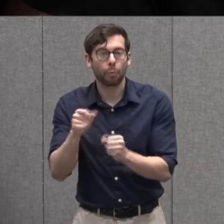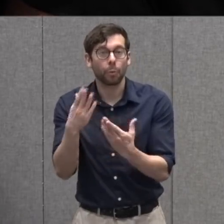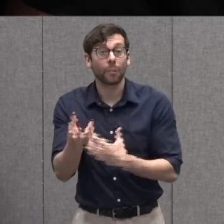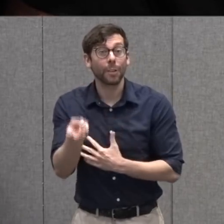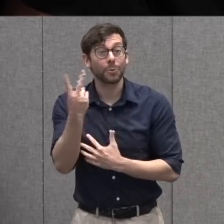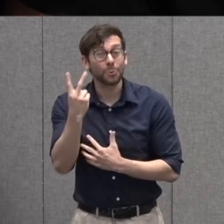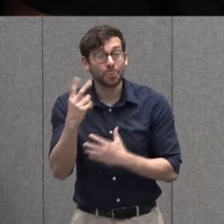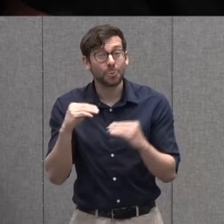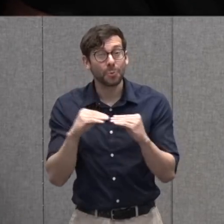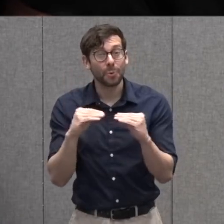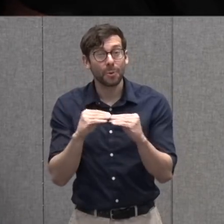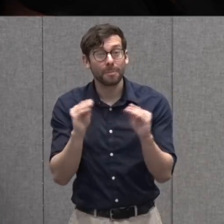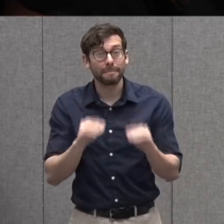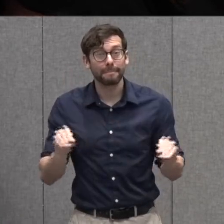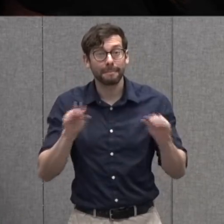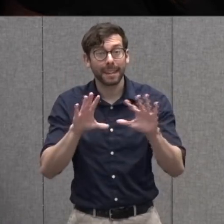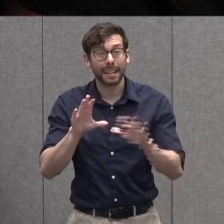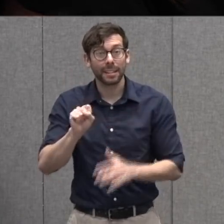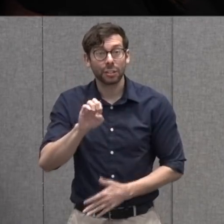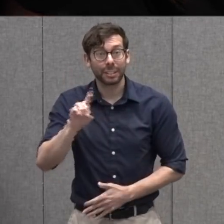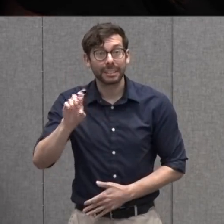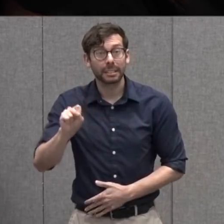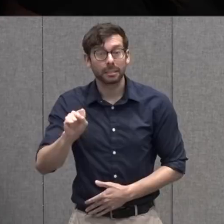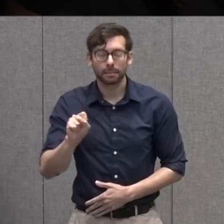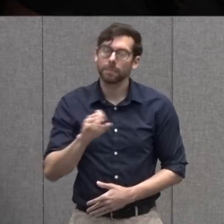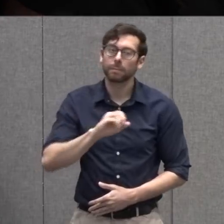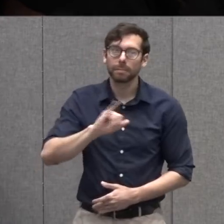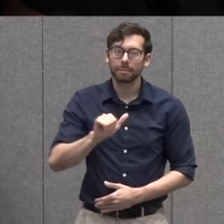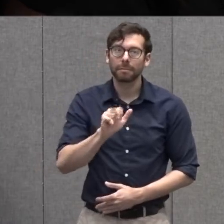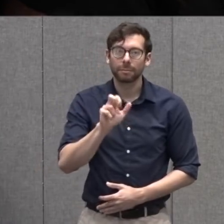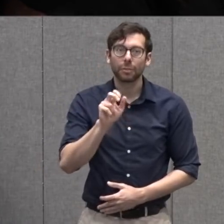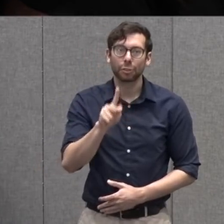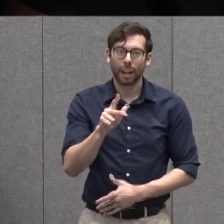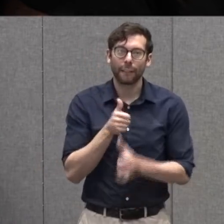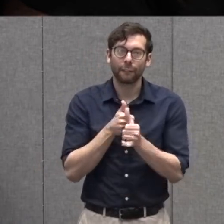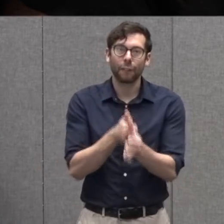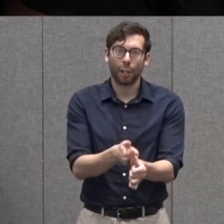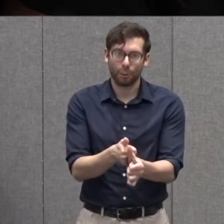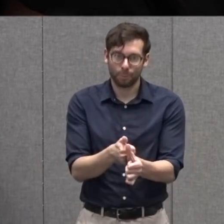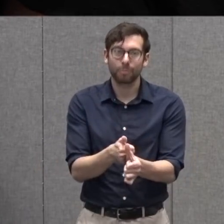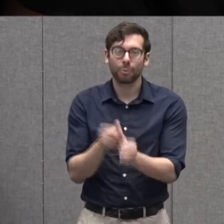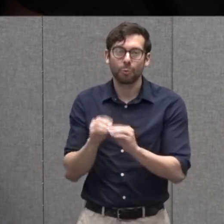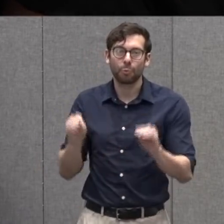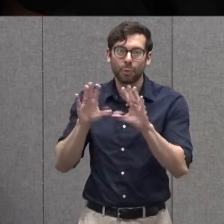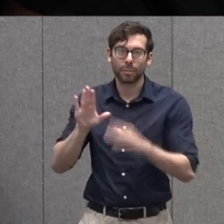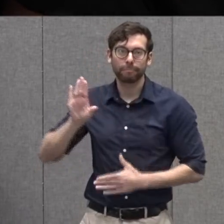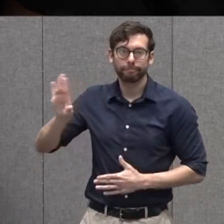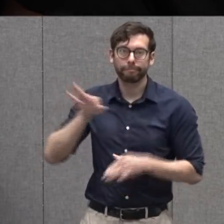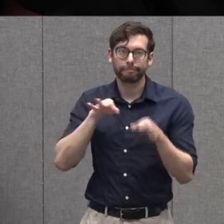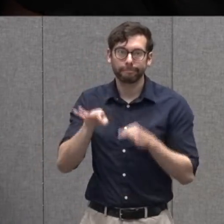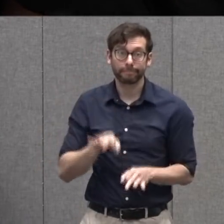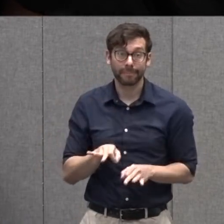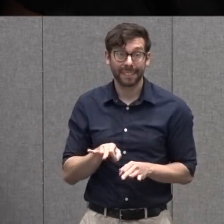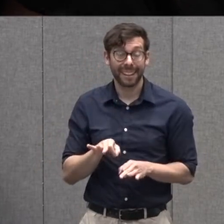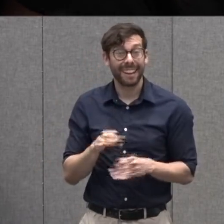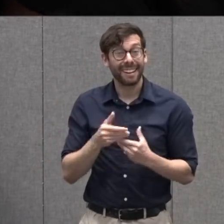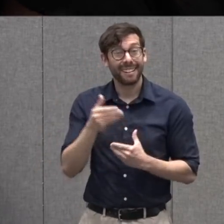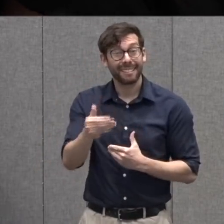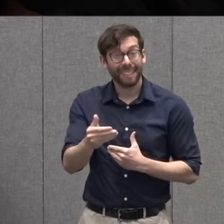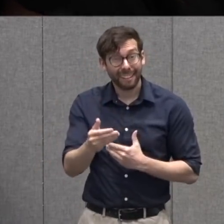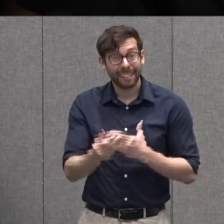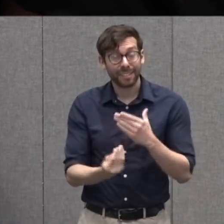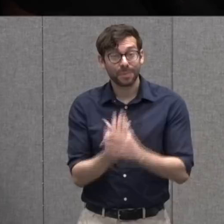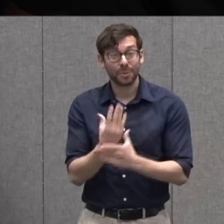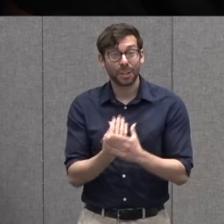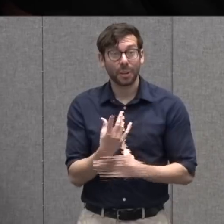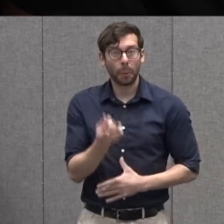did exactly what the wizard told him to do. The next spring, 1 tiny sprout came up. It grew